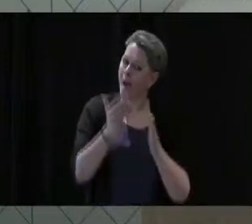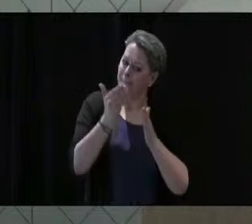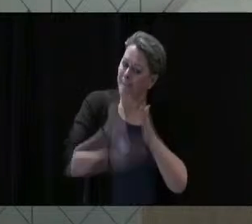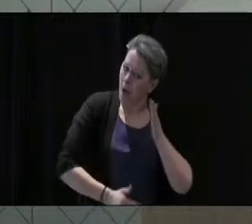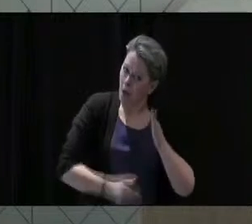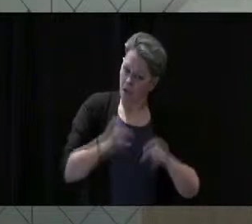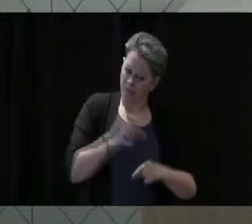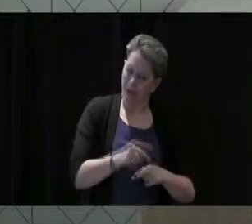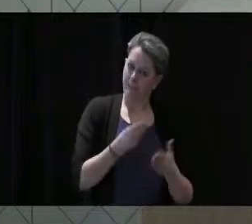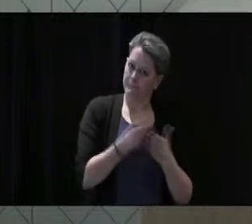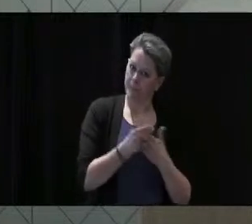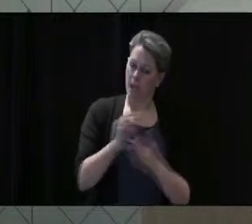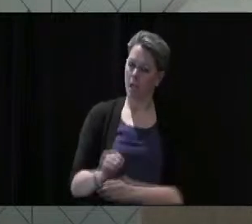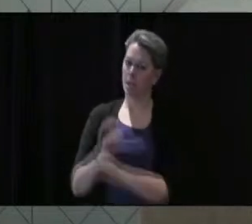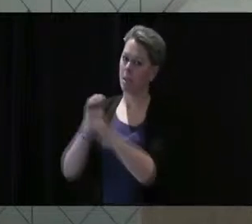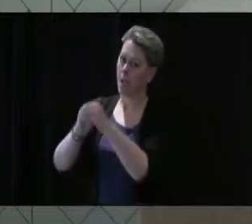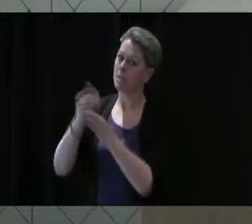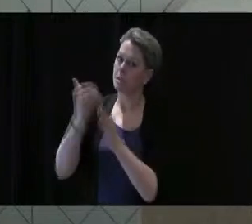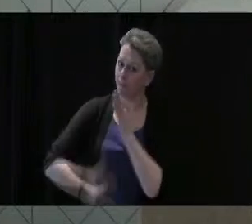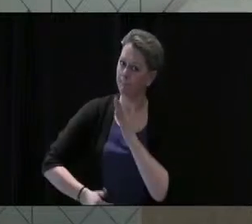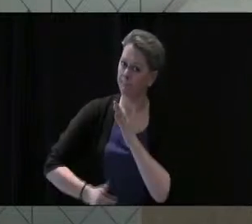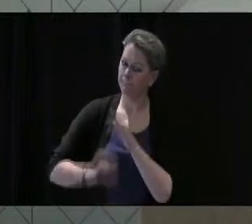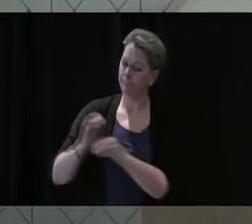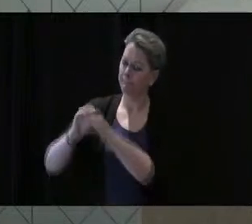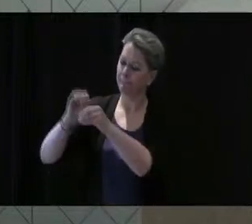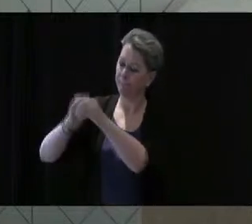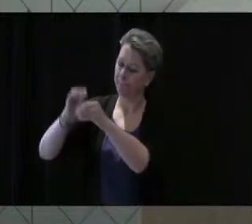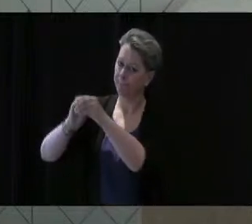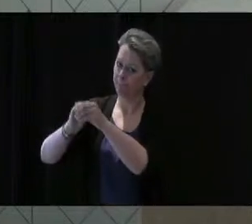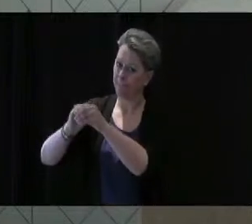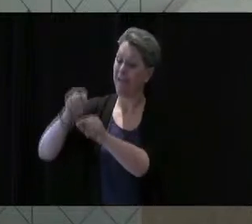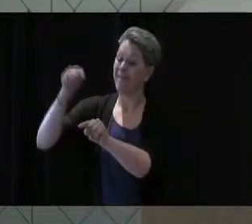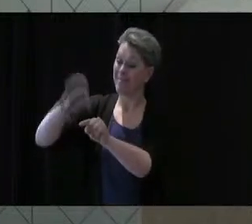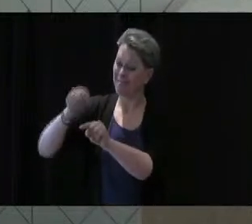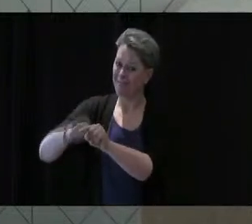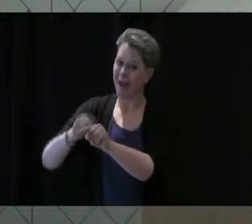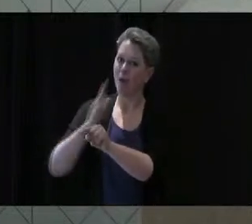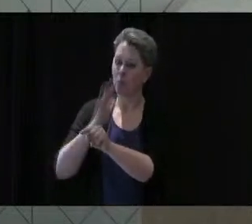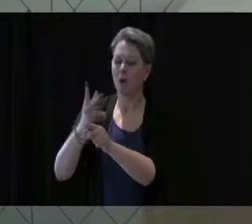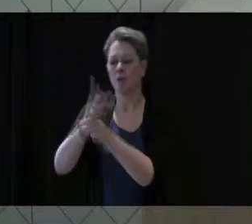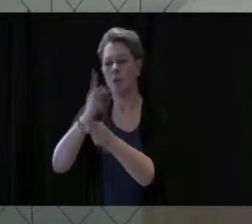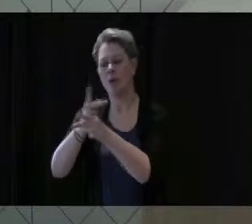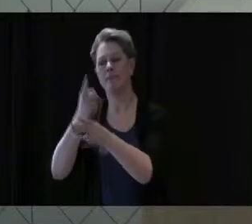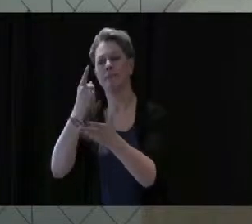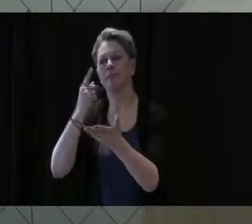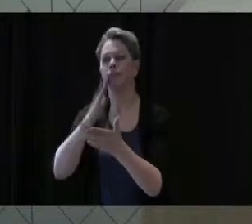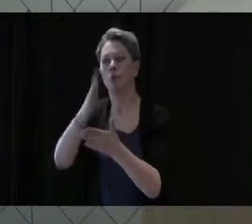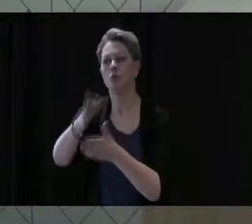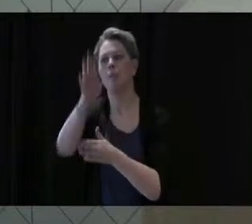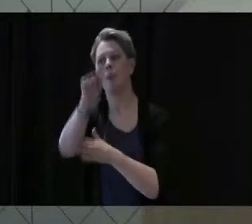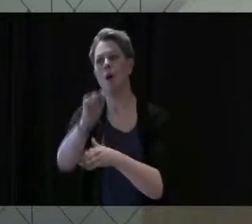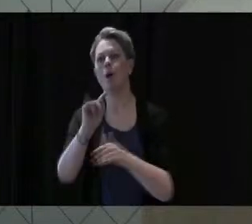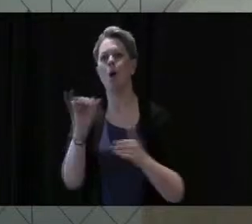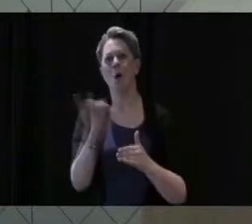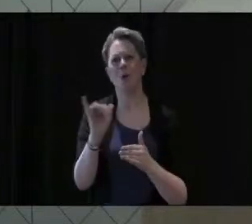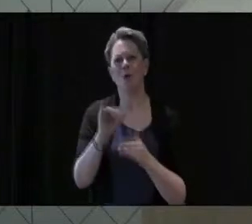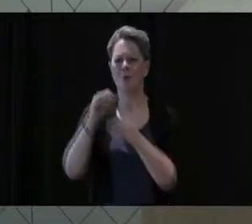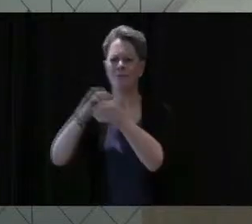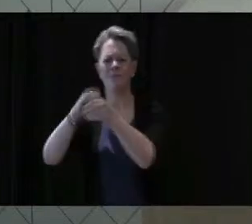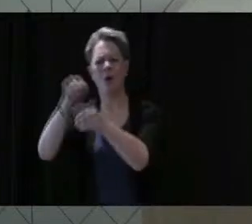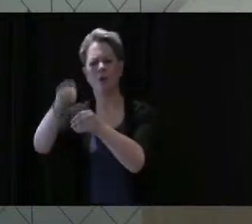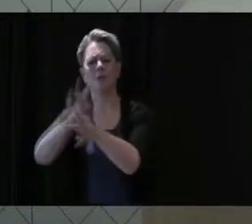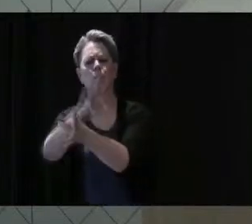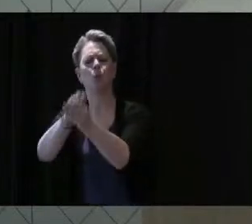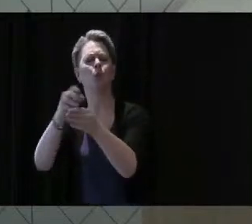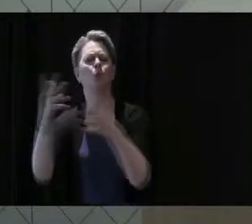volatile revenue streams to, you know, look after more longer term needs. But, you know, the fund could also